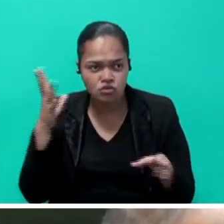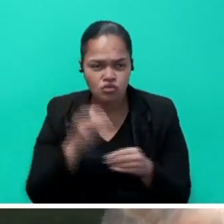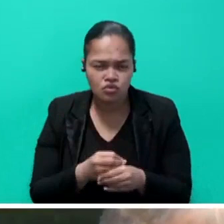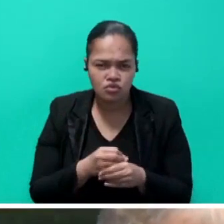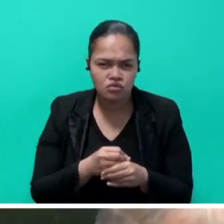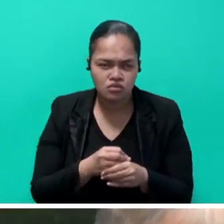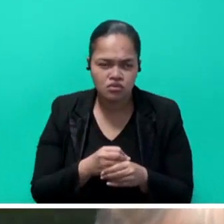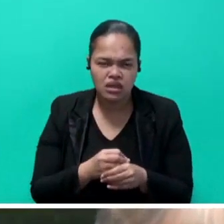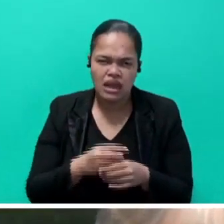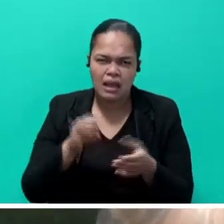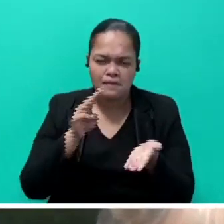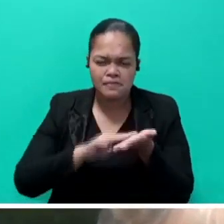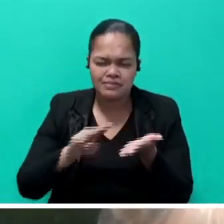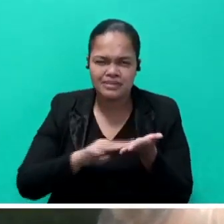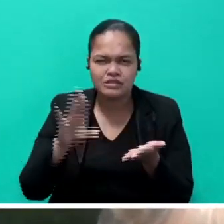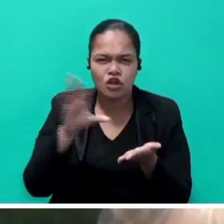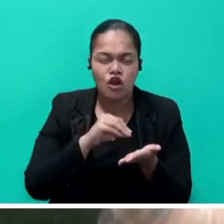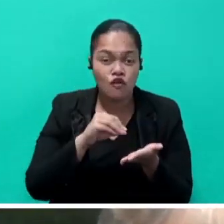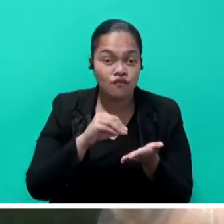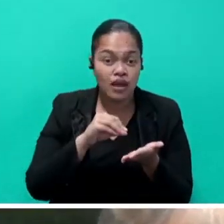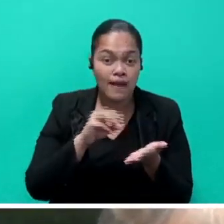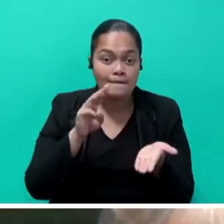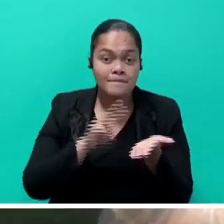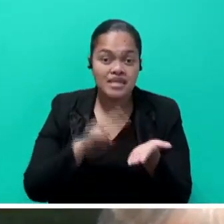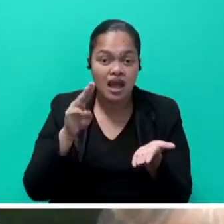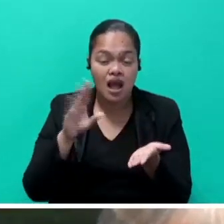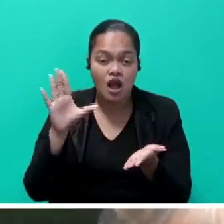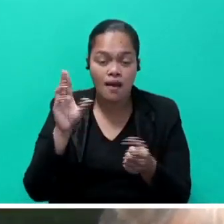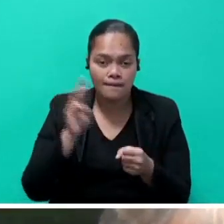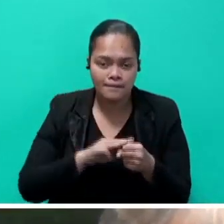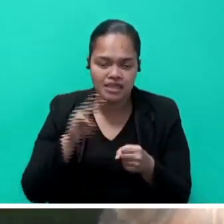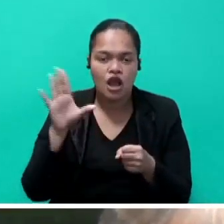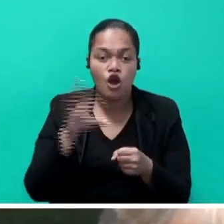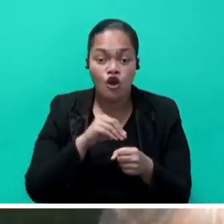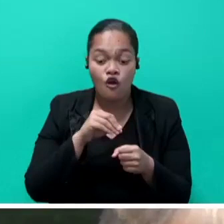41,870 meters of drains were desilted.